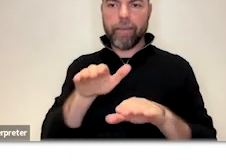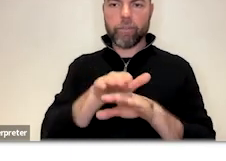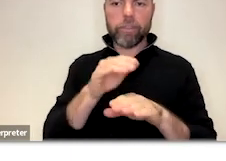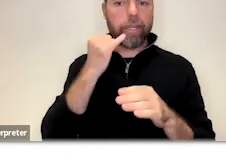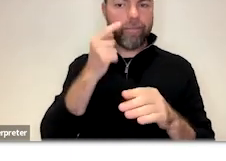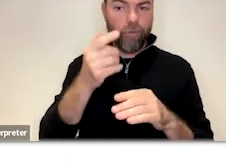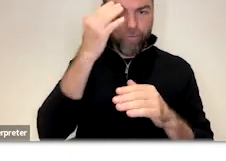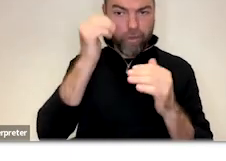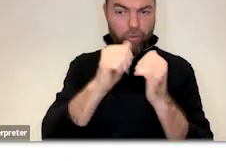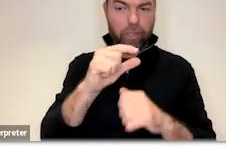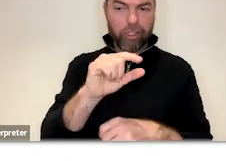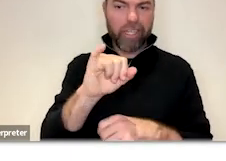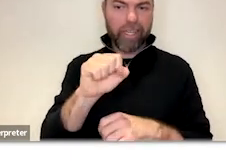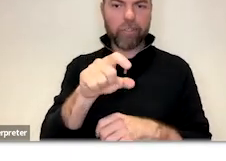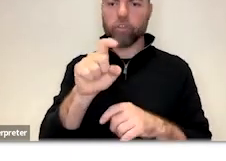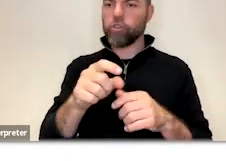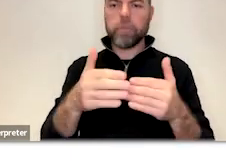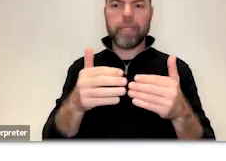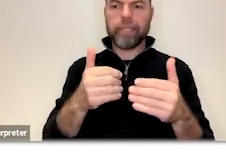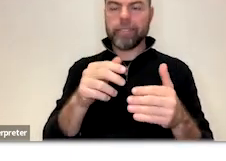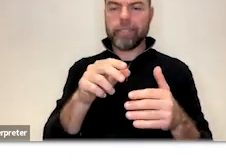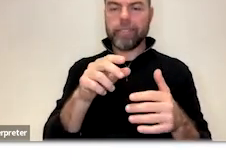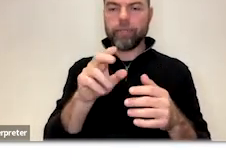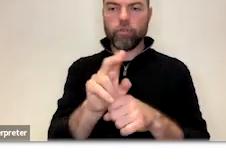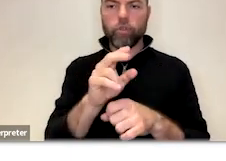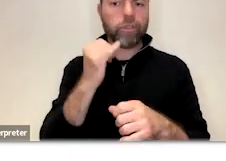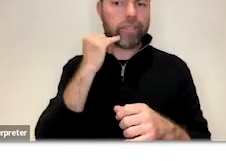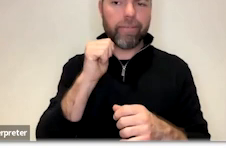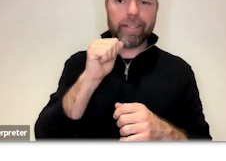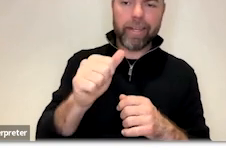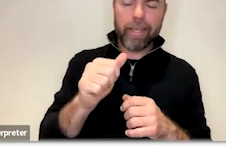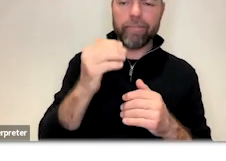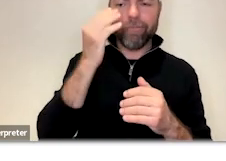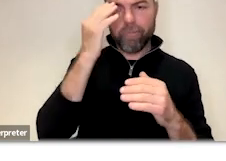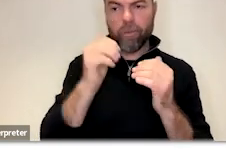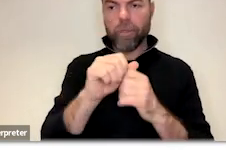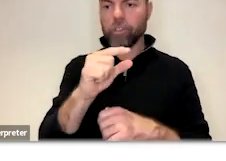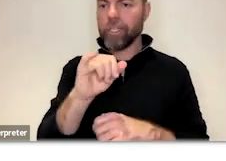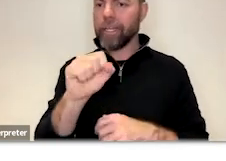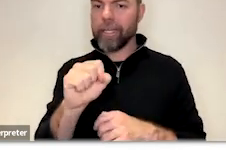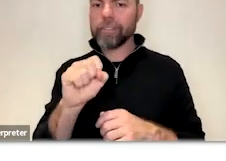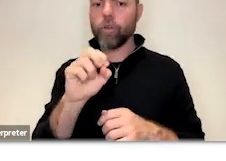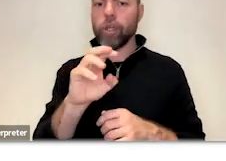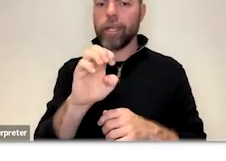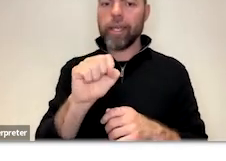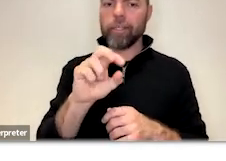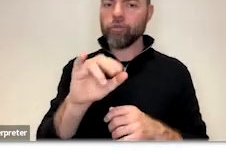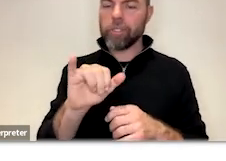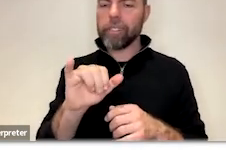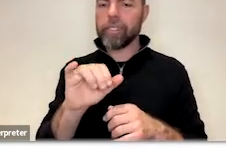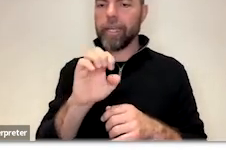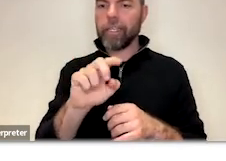with GIS, this should be pretty easy to navigate. If you're not familiar with GIS or Esri tools, it might be a little overwhelming.